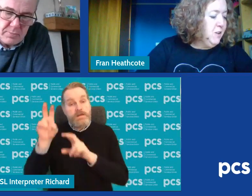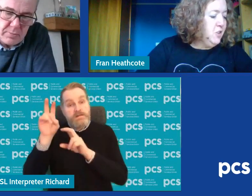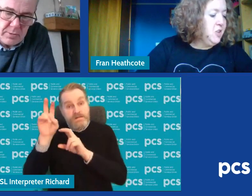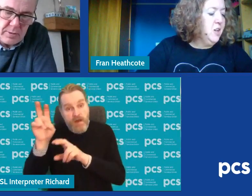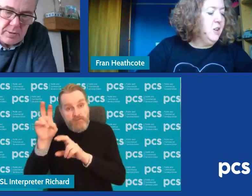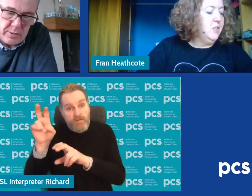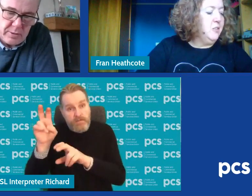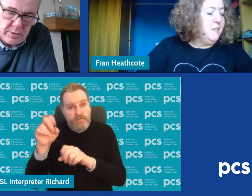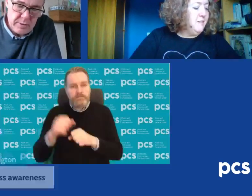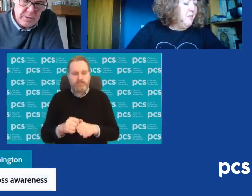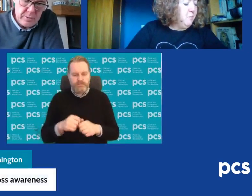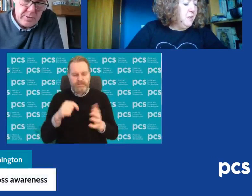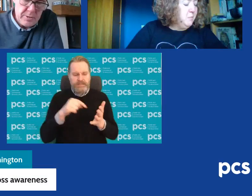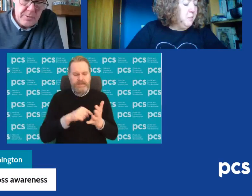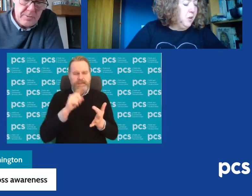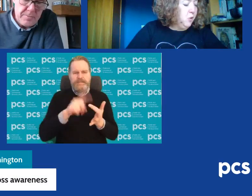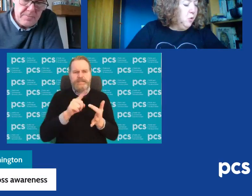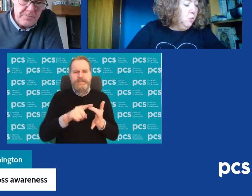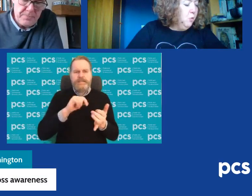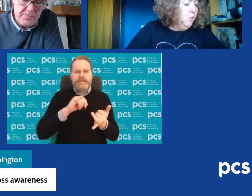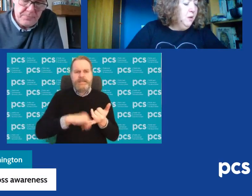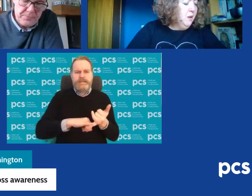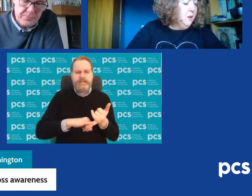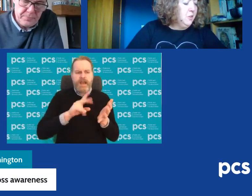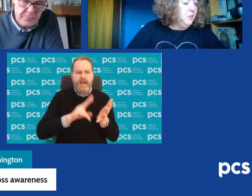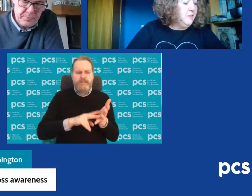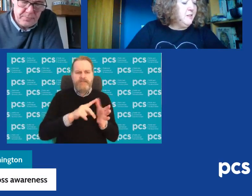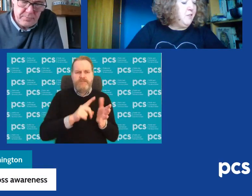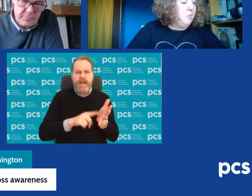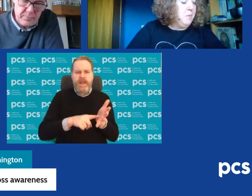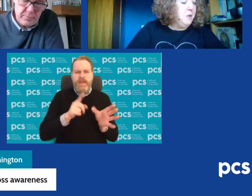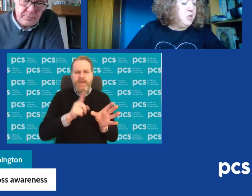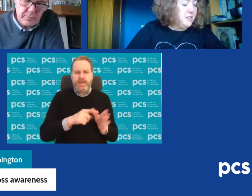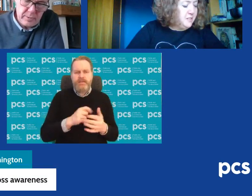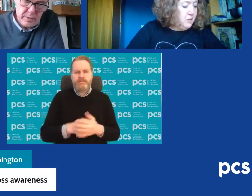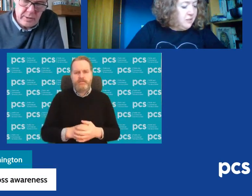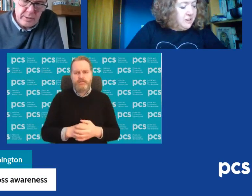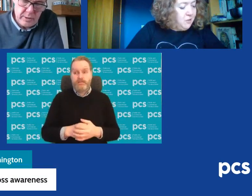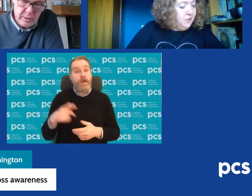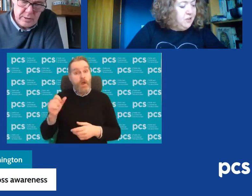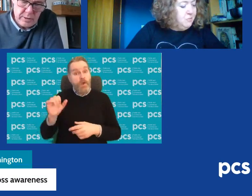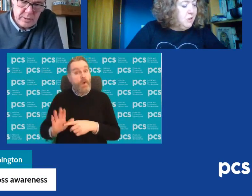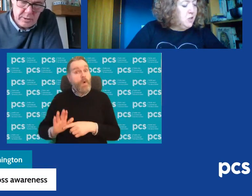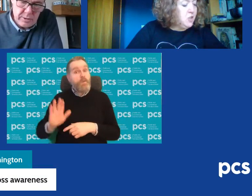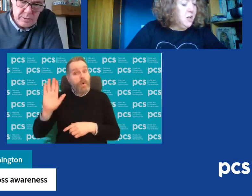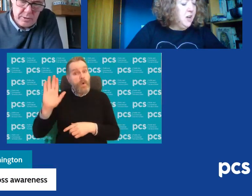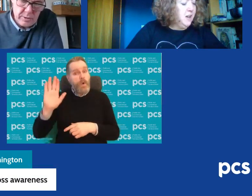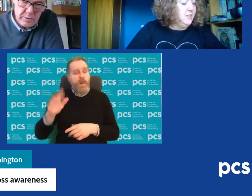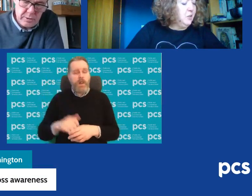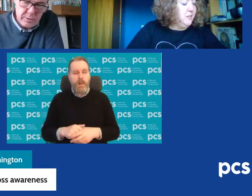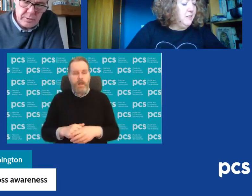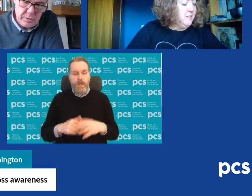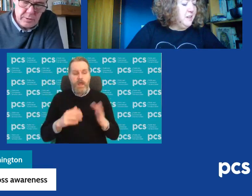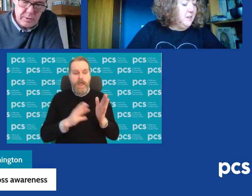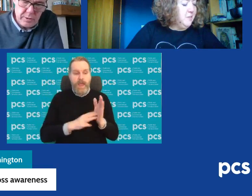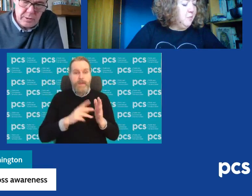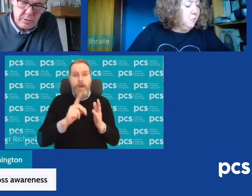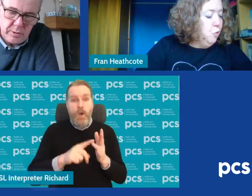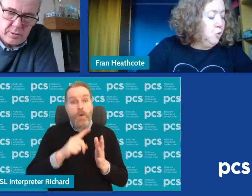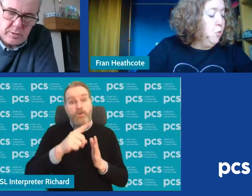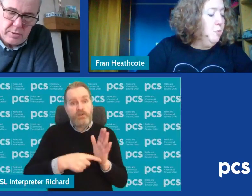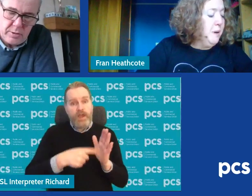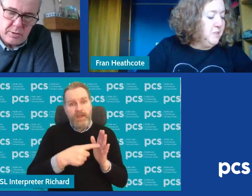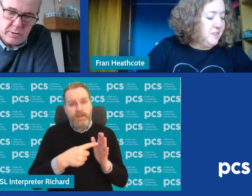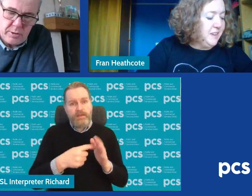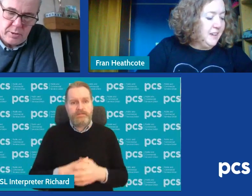Valley branch. Solidarity from DWP Cornwall. Solidarity from MOJ Associated Offices branch, and solidarity